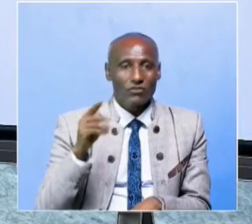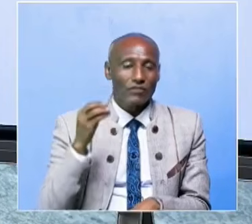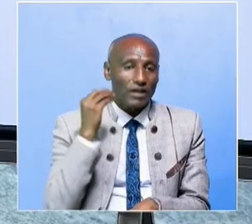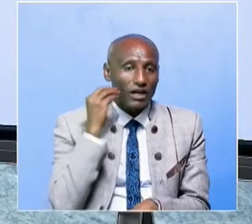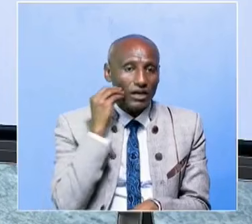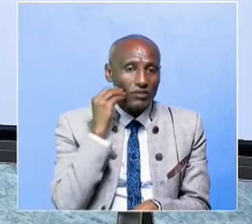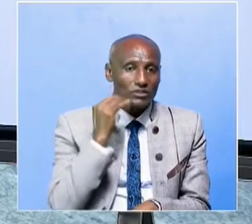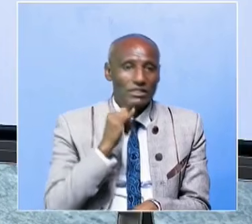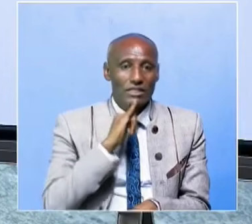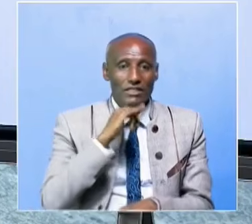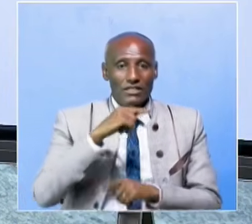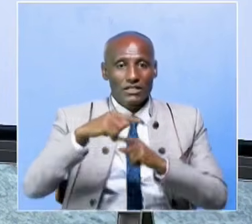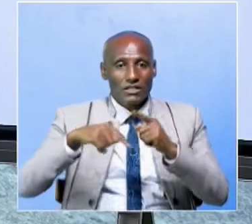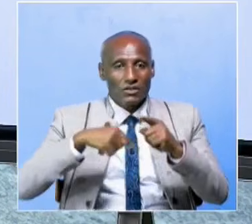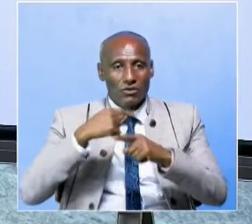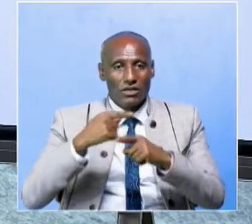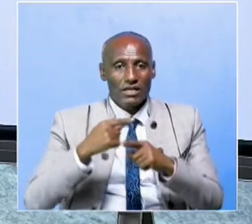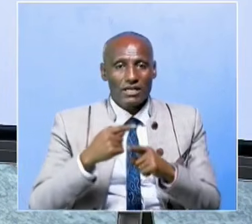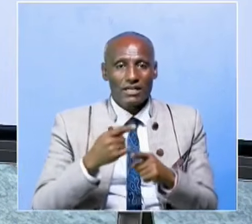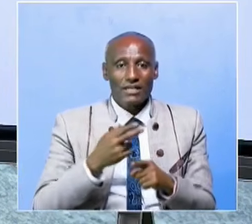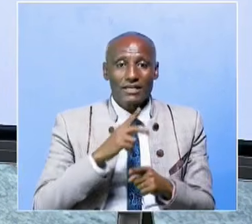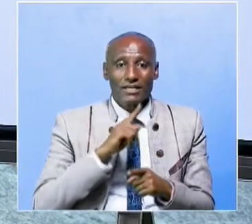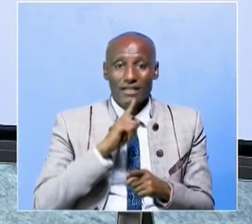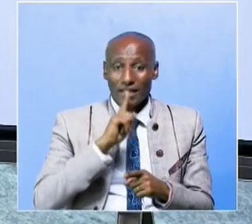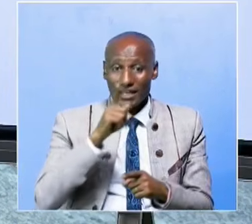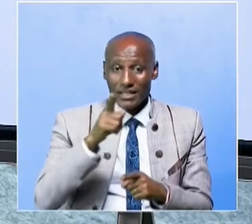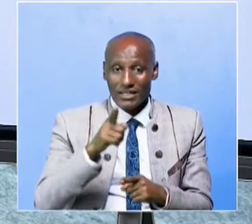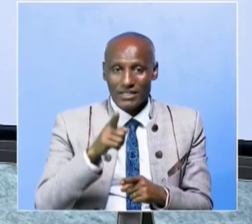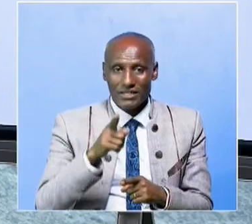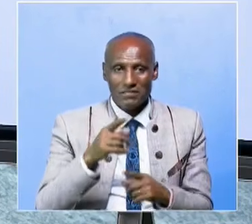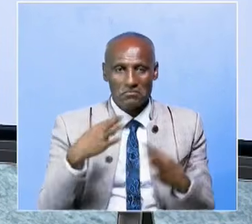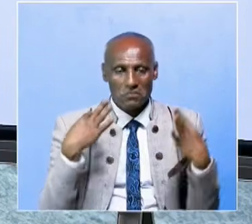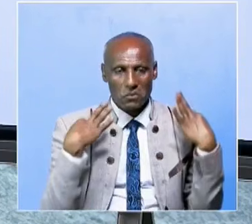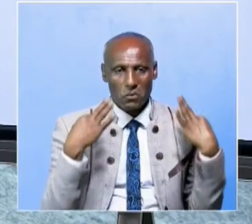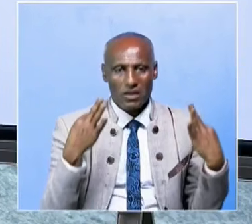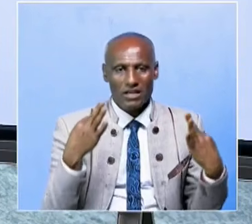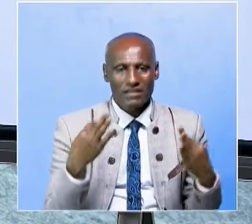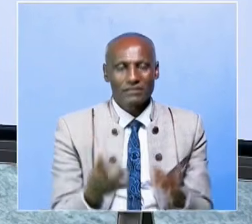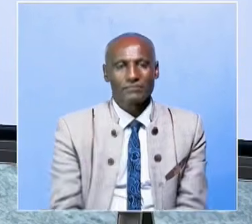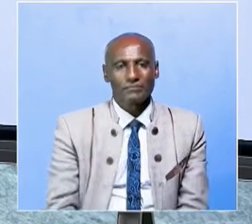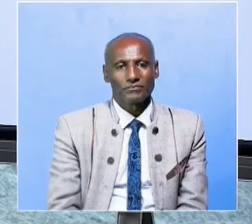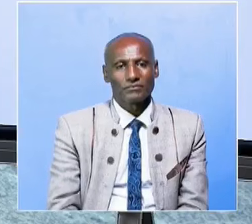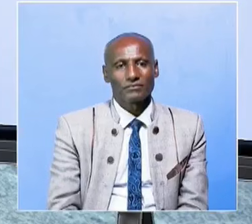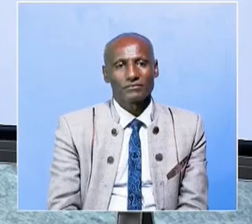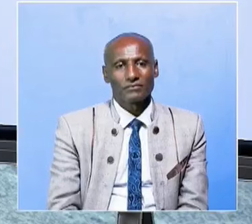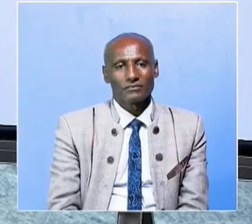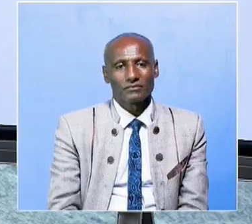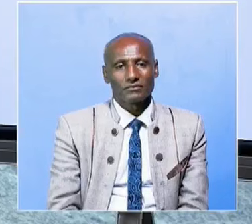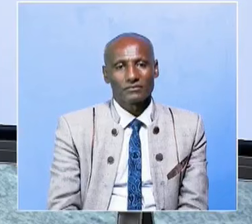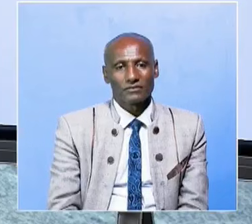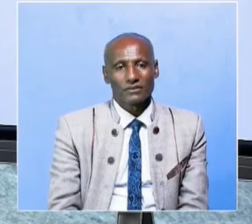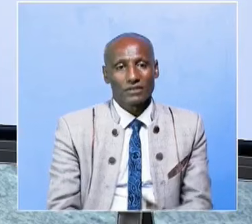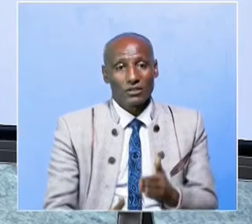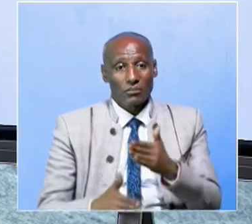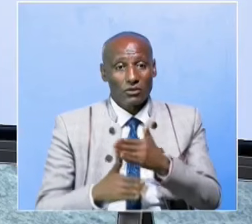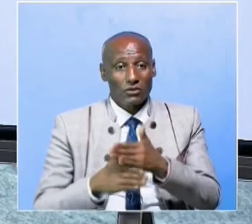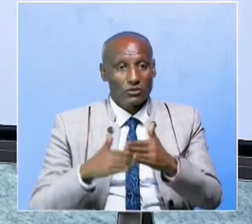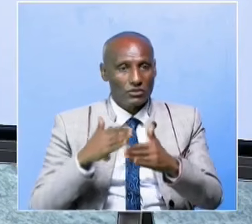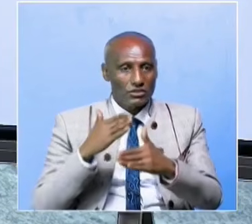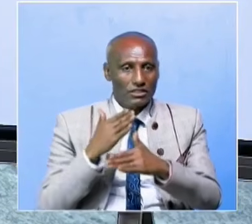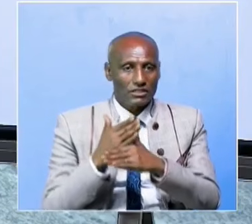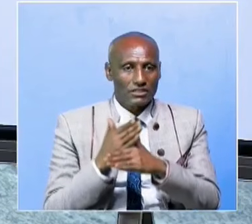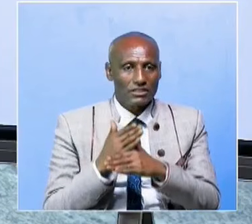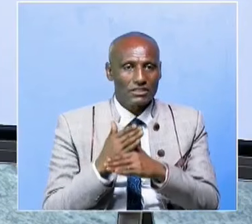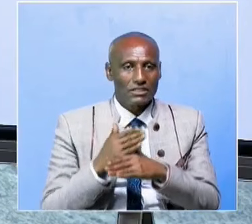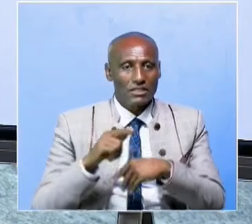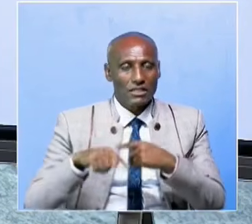house is going really well. Again, earlier we talked about construction and how people